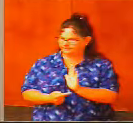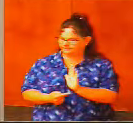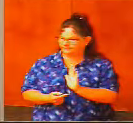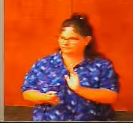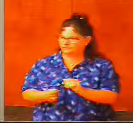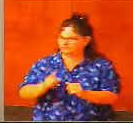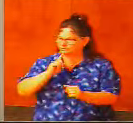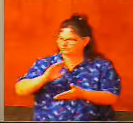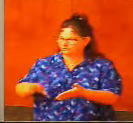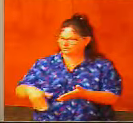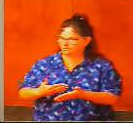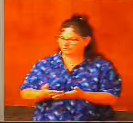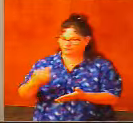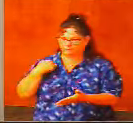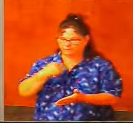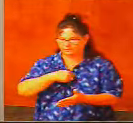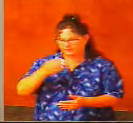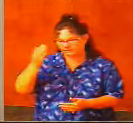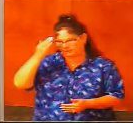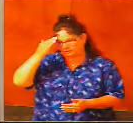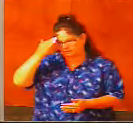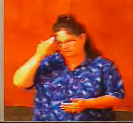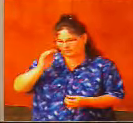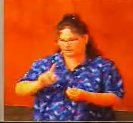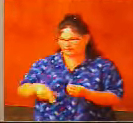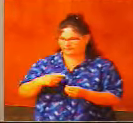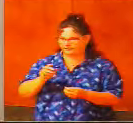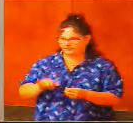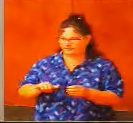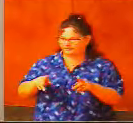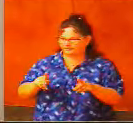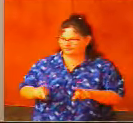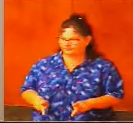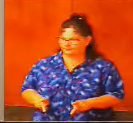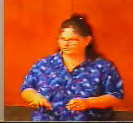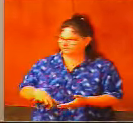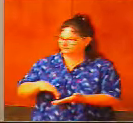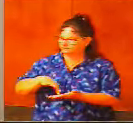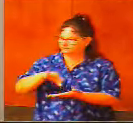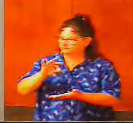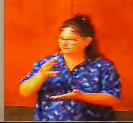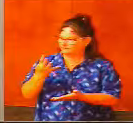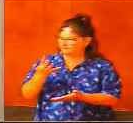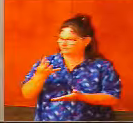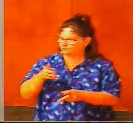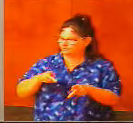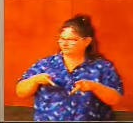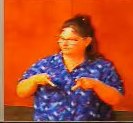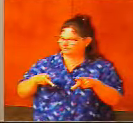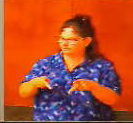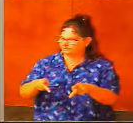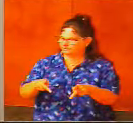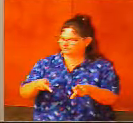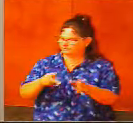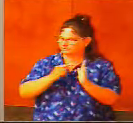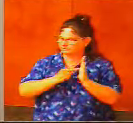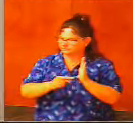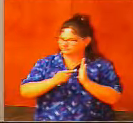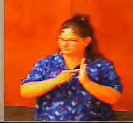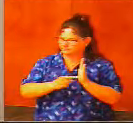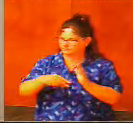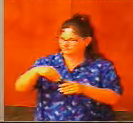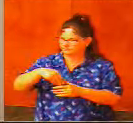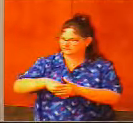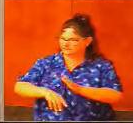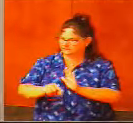And really all that we know about this individual is found in 4 parallel passages in the